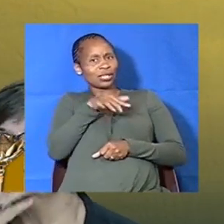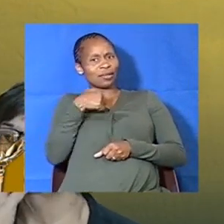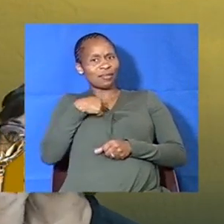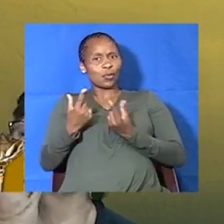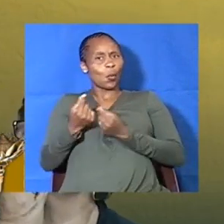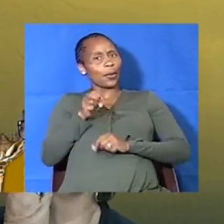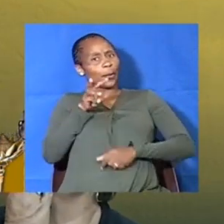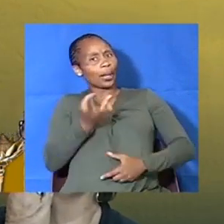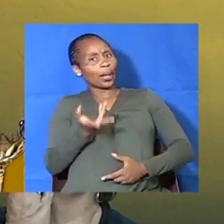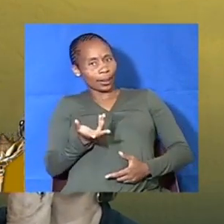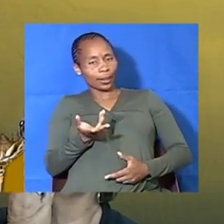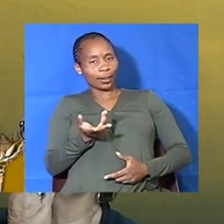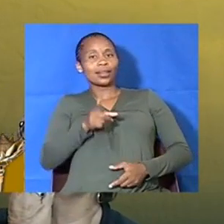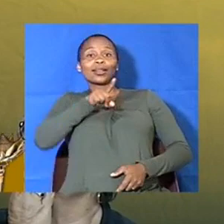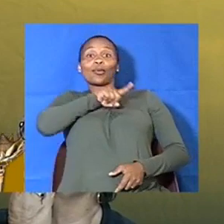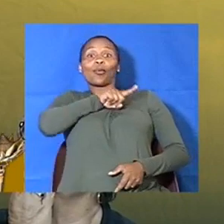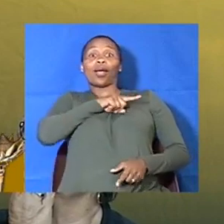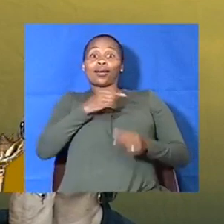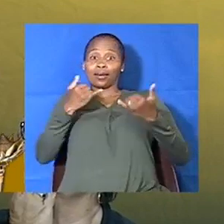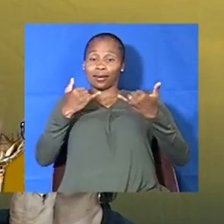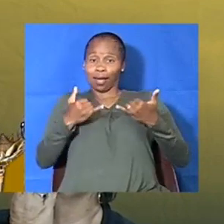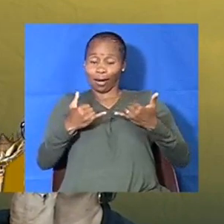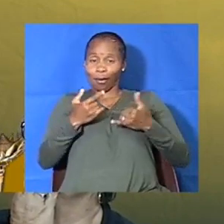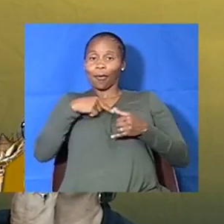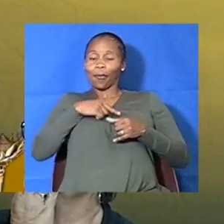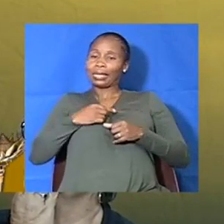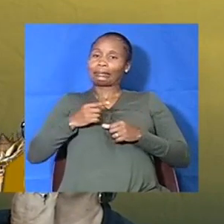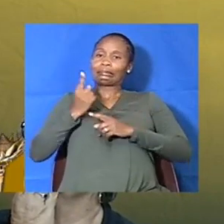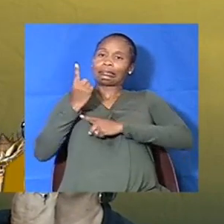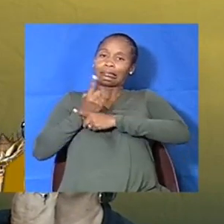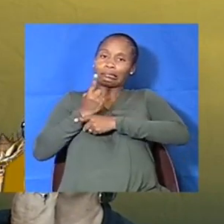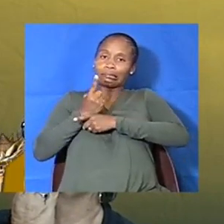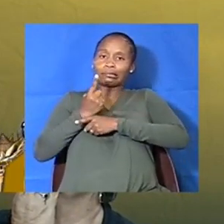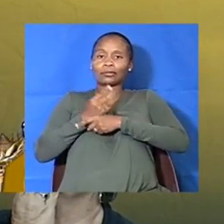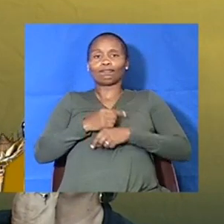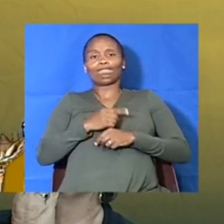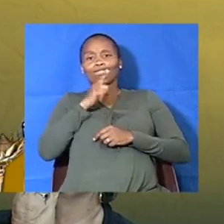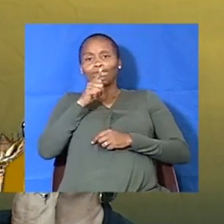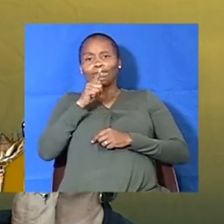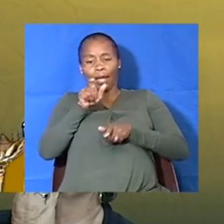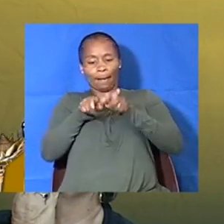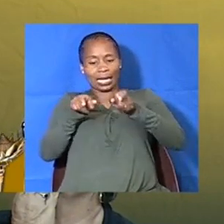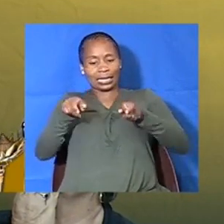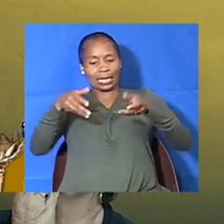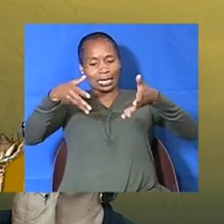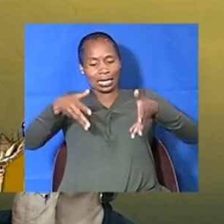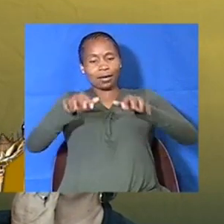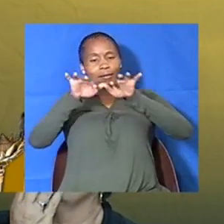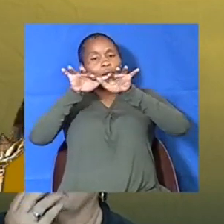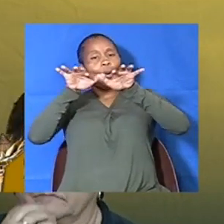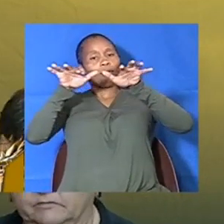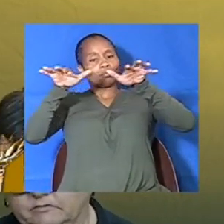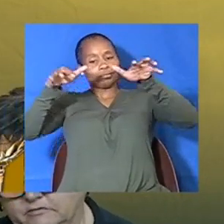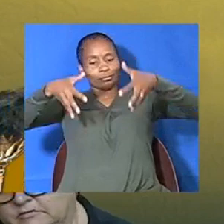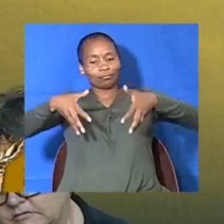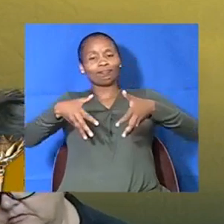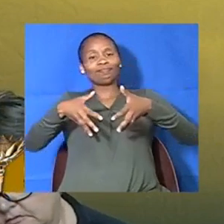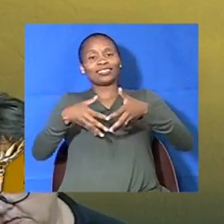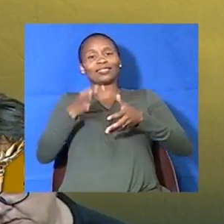to acknowledge and welcome the Chairperson of Portfolio on Health from